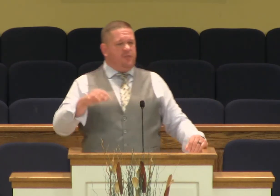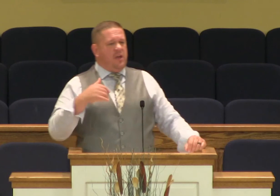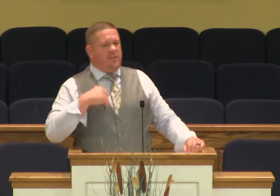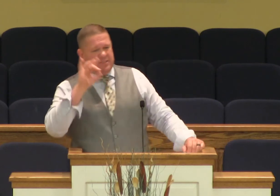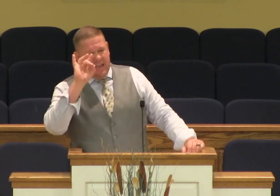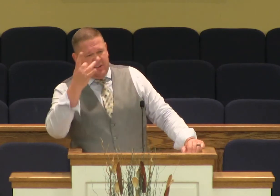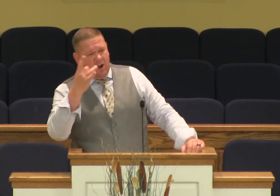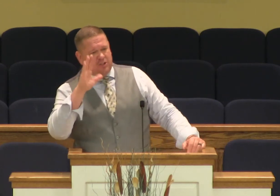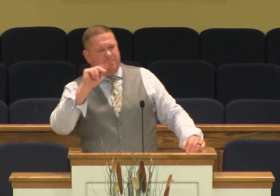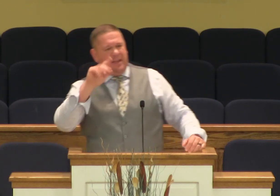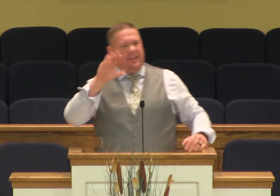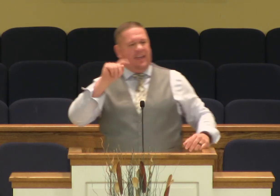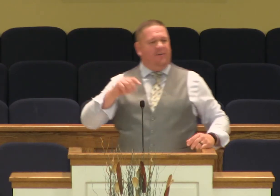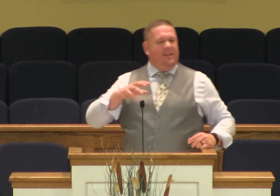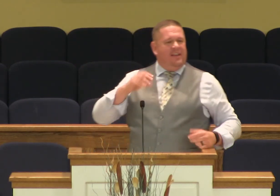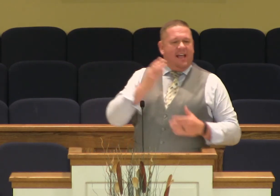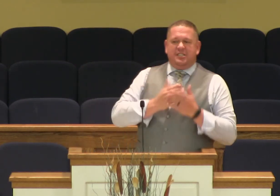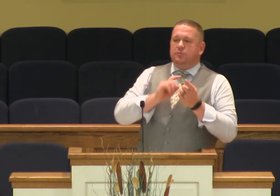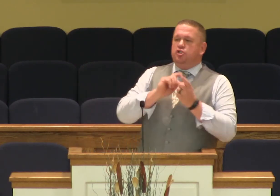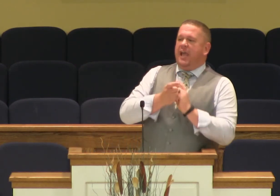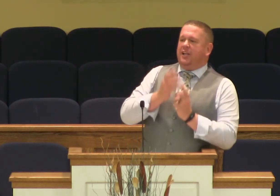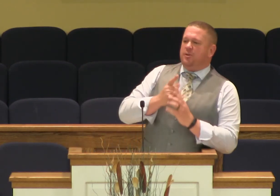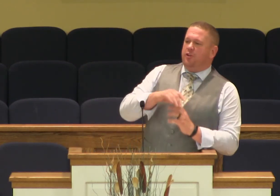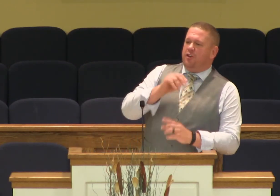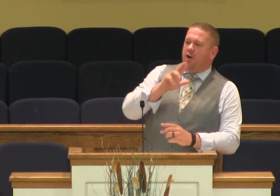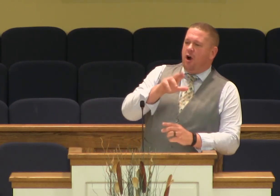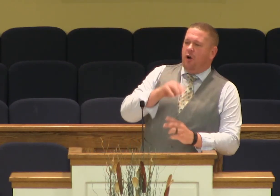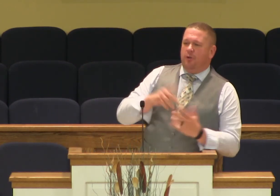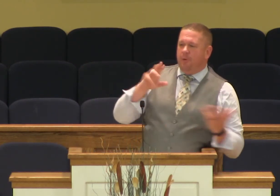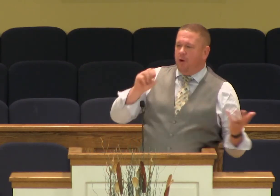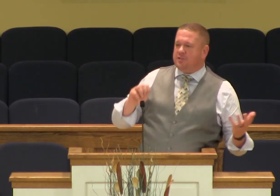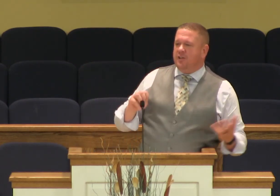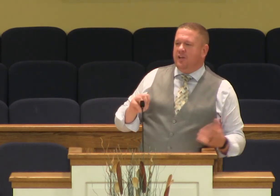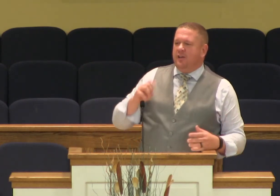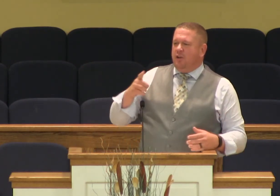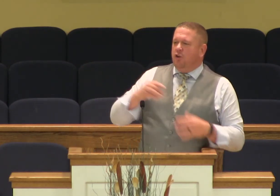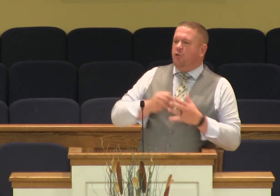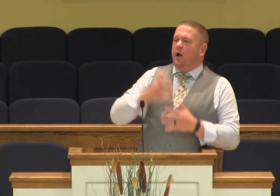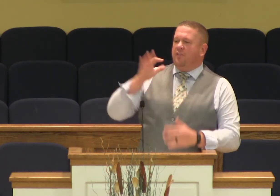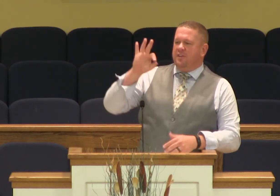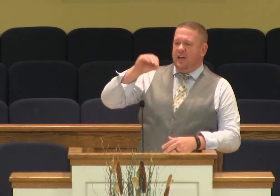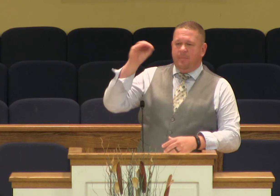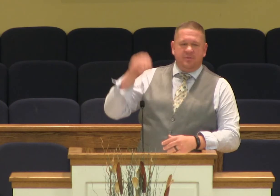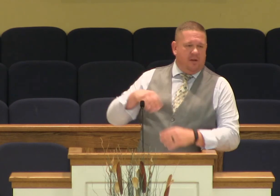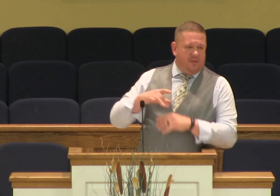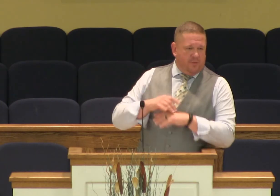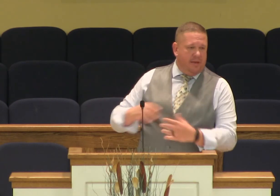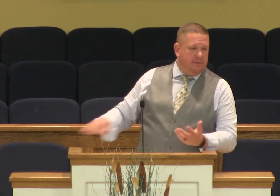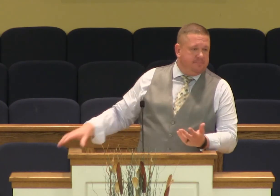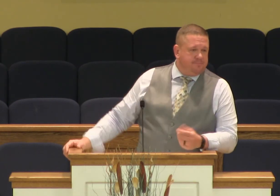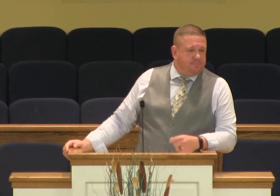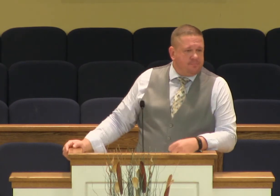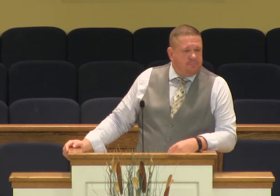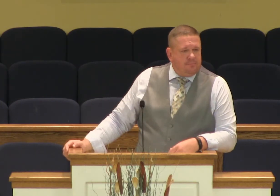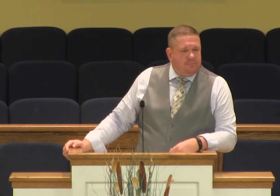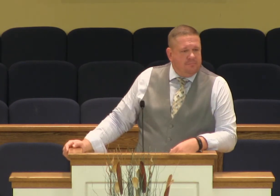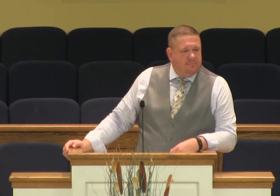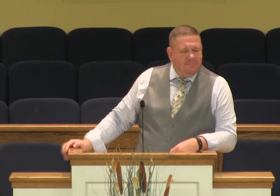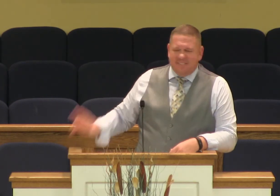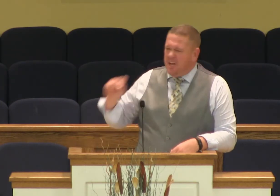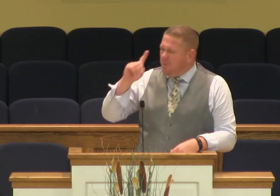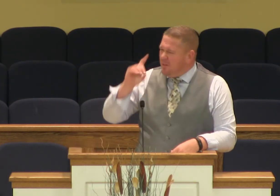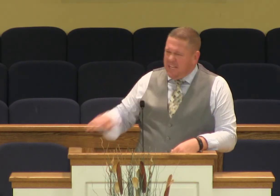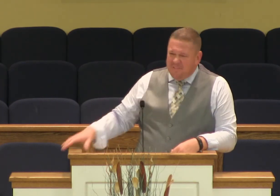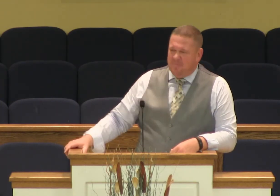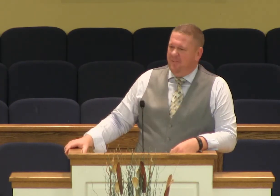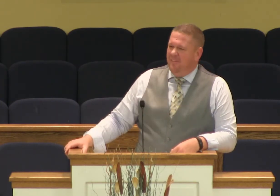is this. If you have at least $8 in your bank account and some change somewhere in your car and your purse, you're in the wealthiest 90% on this planet.